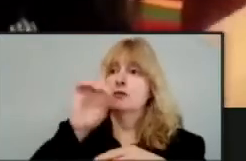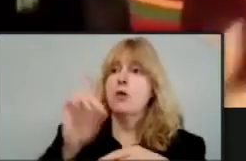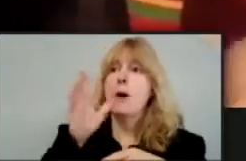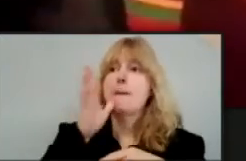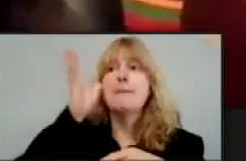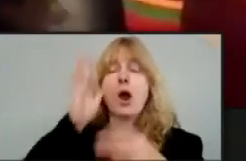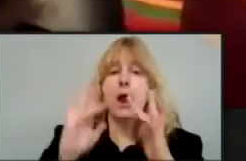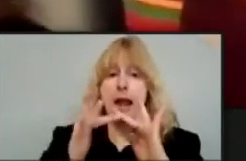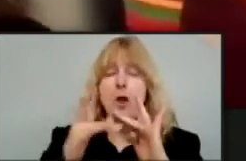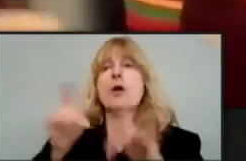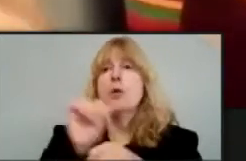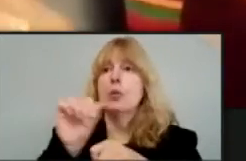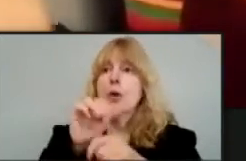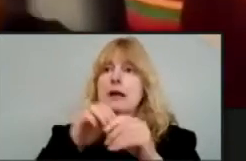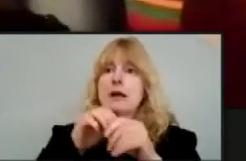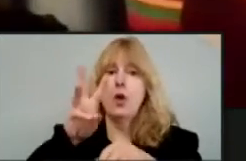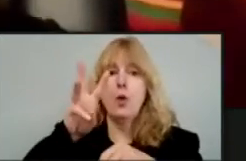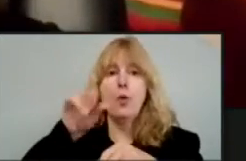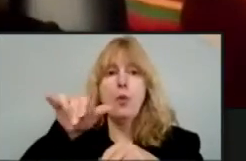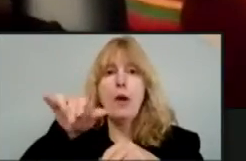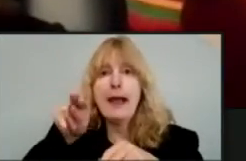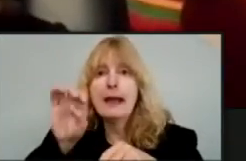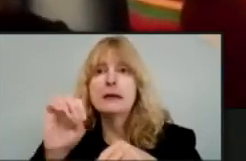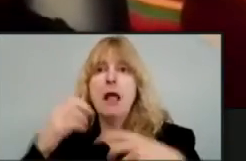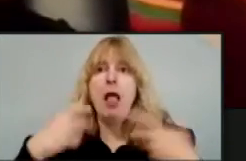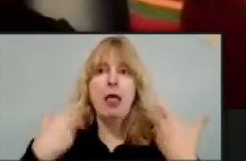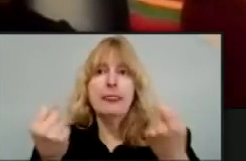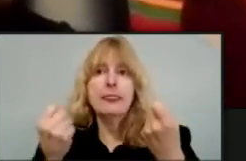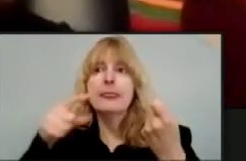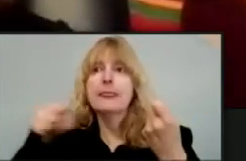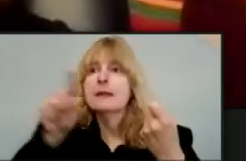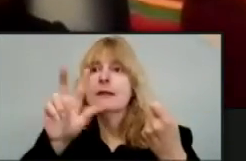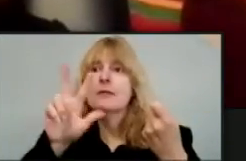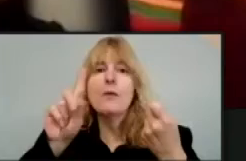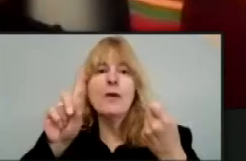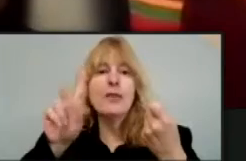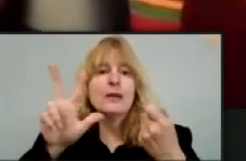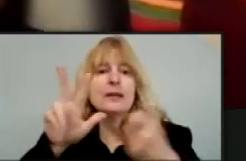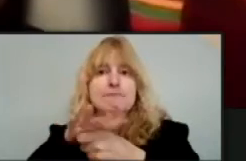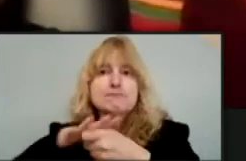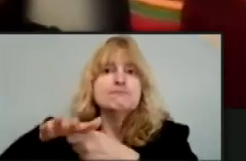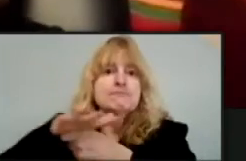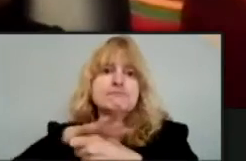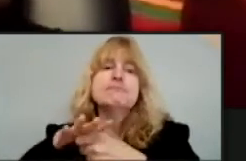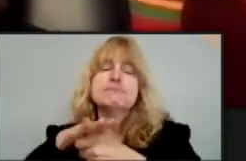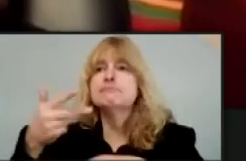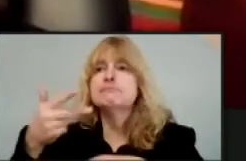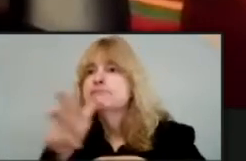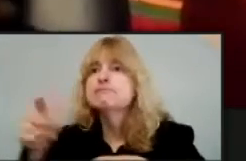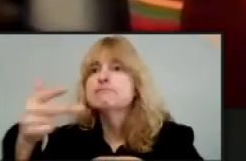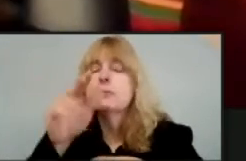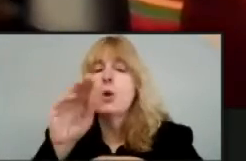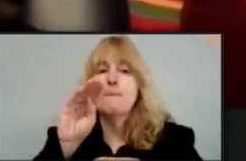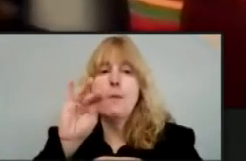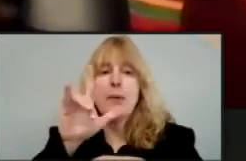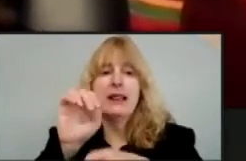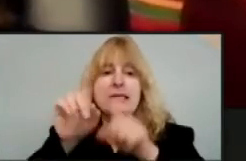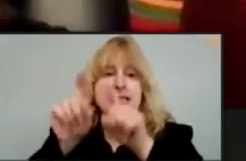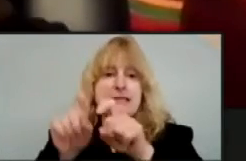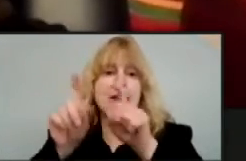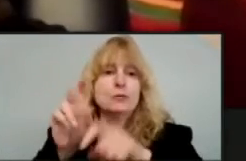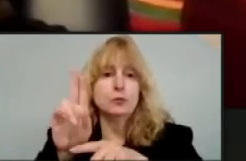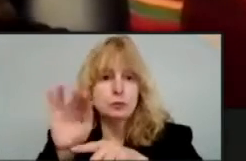mobile testing unit. Is there some and there may be some mobile testing units that get launched in other parts of the